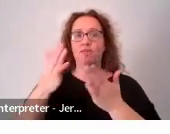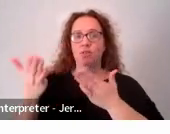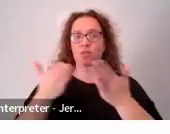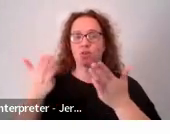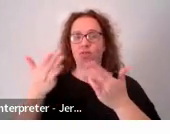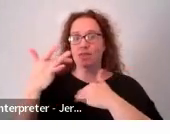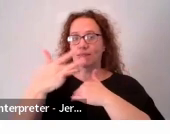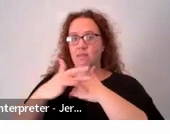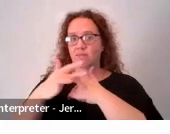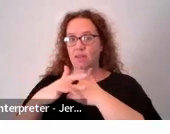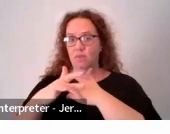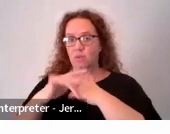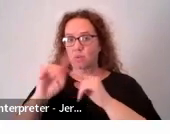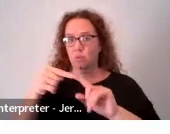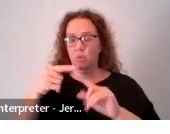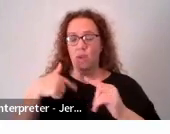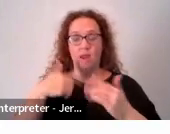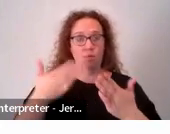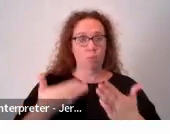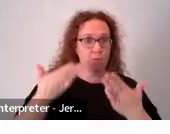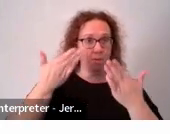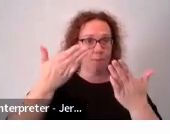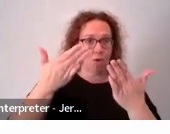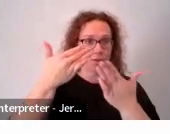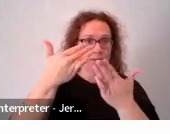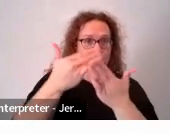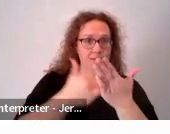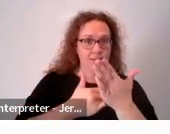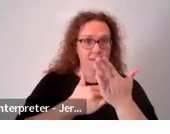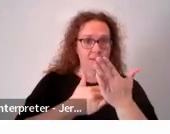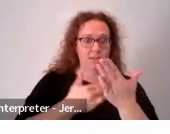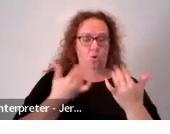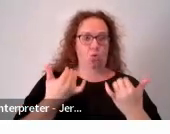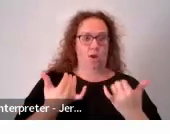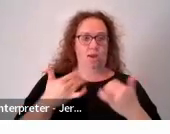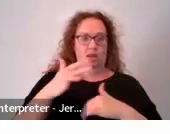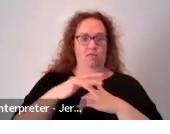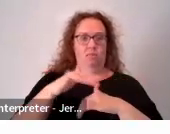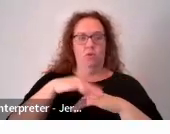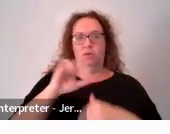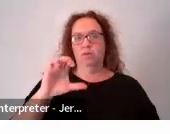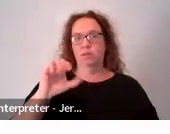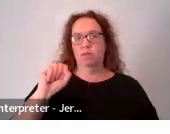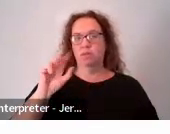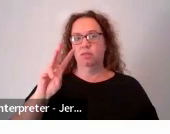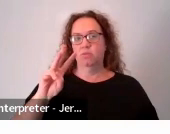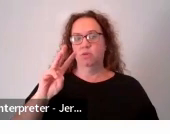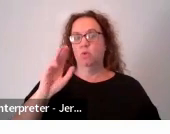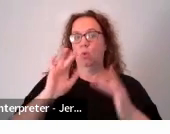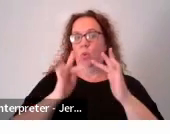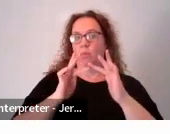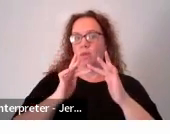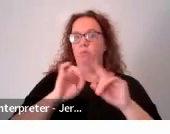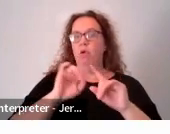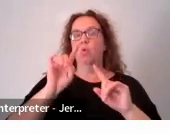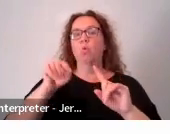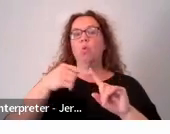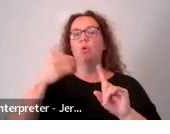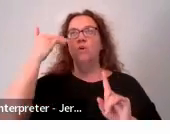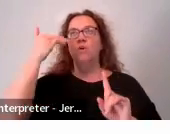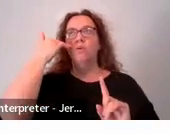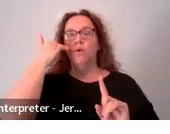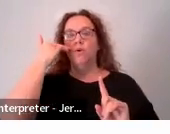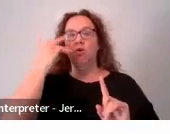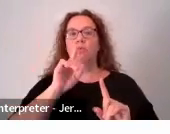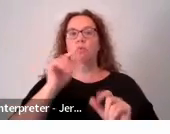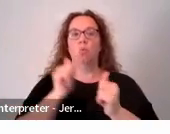So we've provided a proposed list that's currently available on the CSW website, but Colleen's just asking when we will know